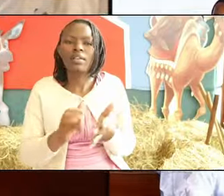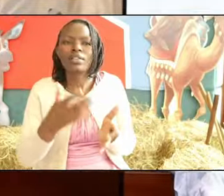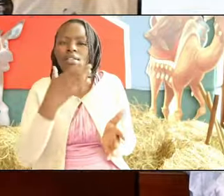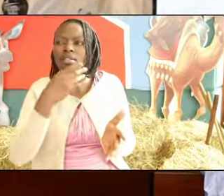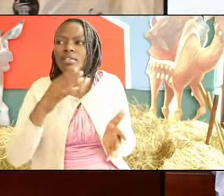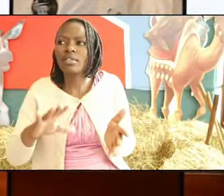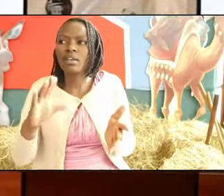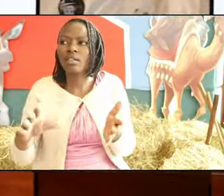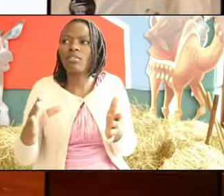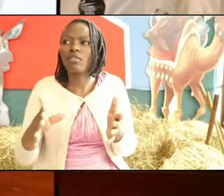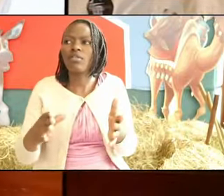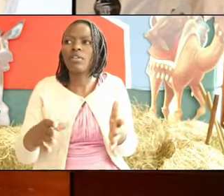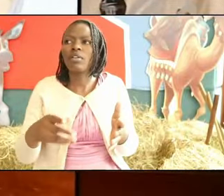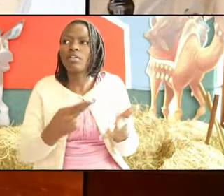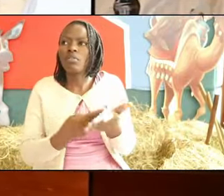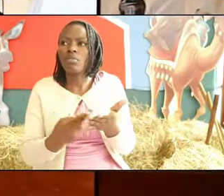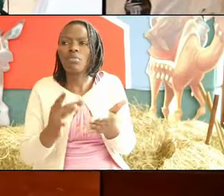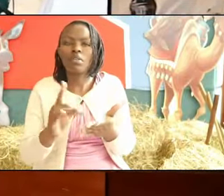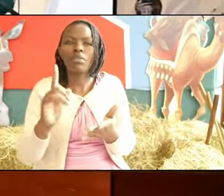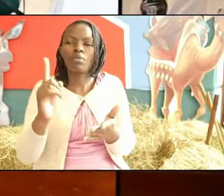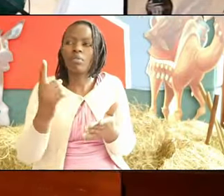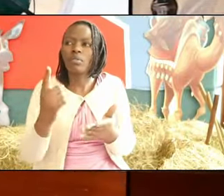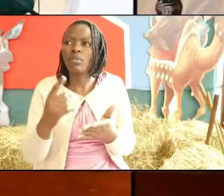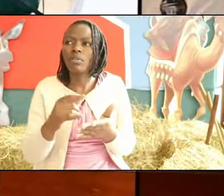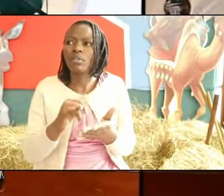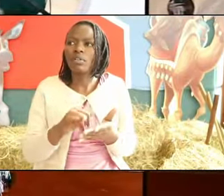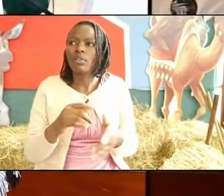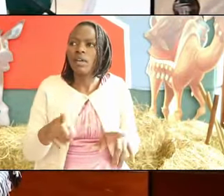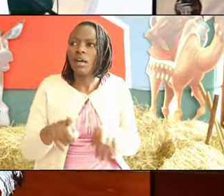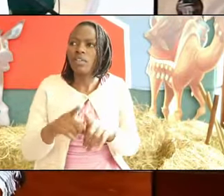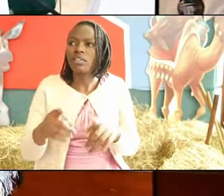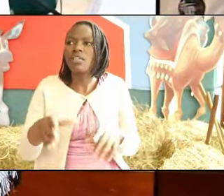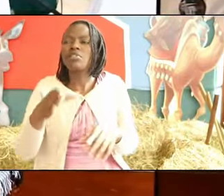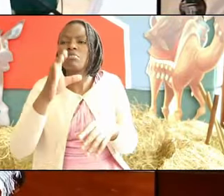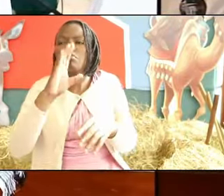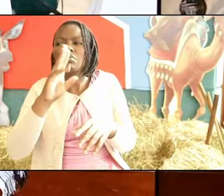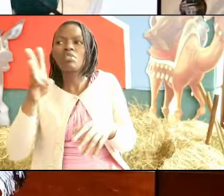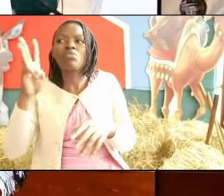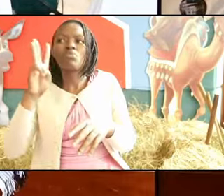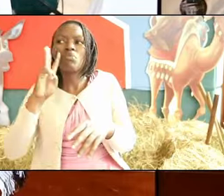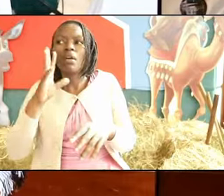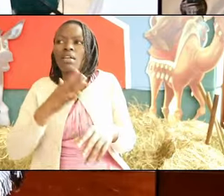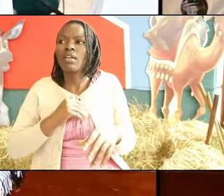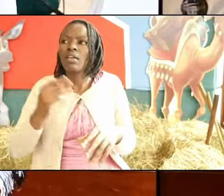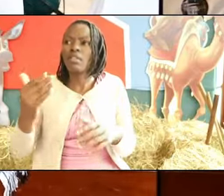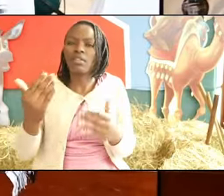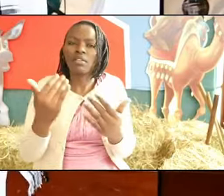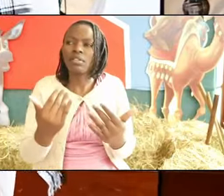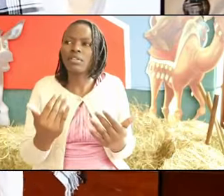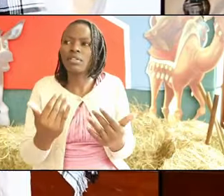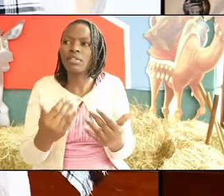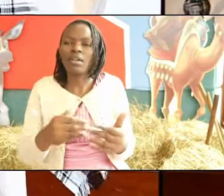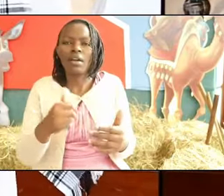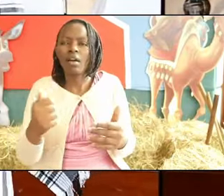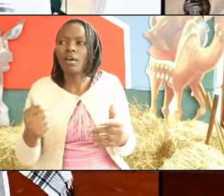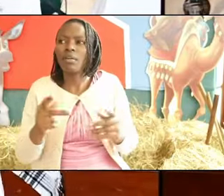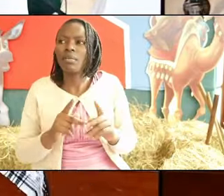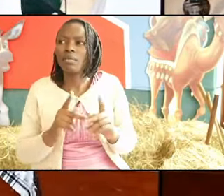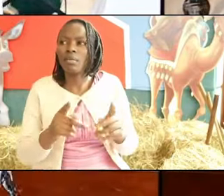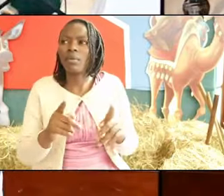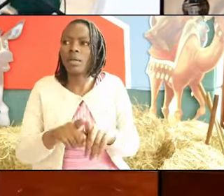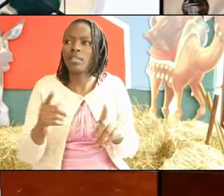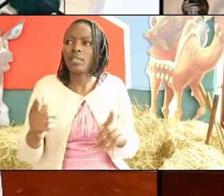of 1,000 kings in their palaces, as they drink wine and indulge, as their subjects attend to their